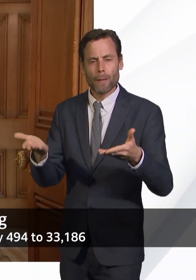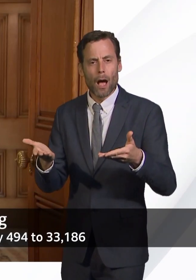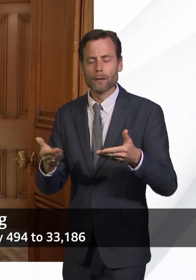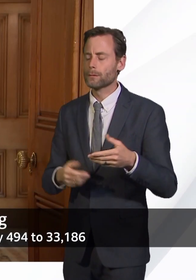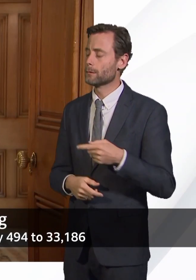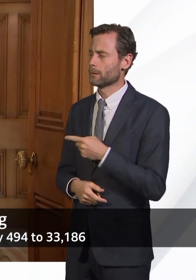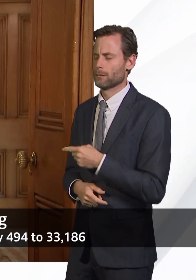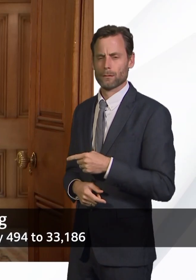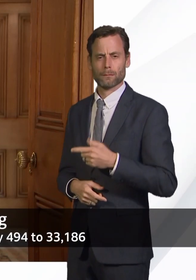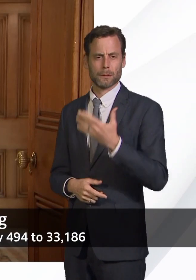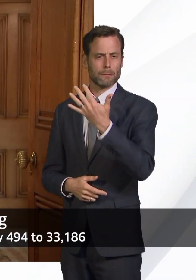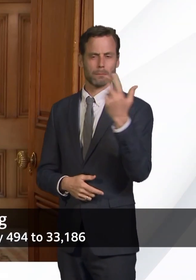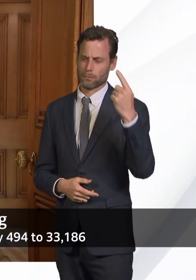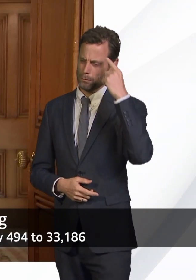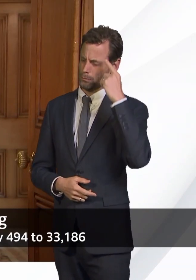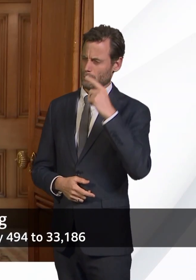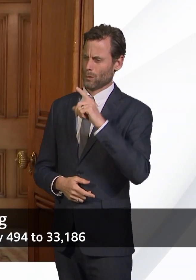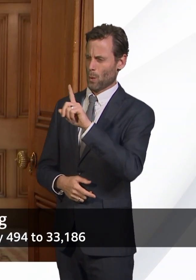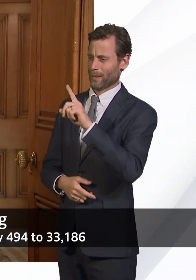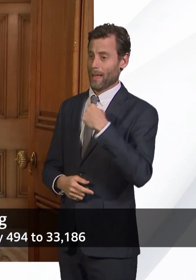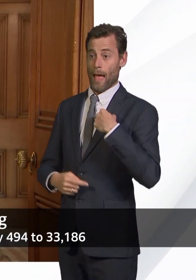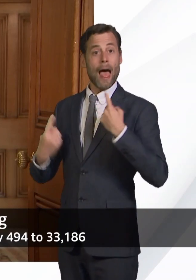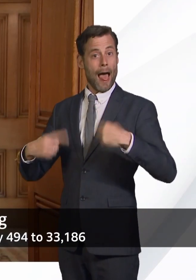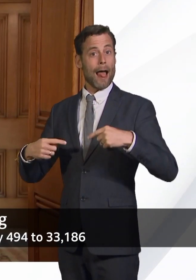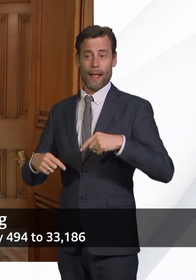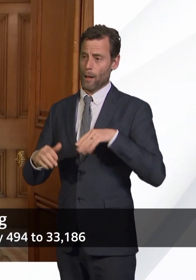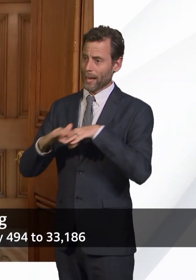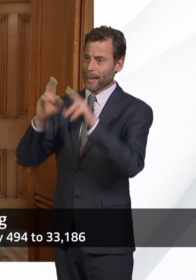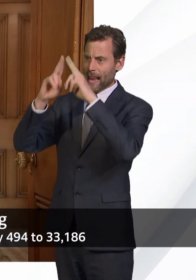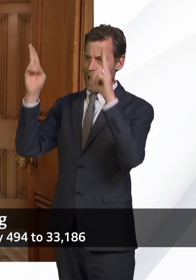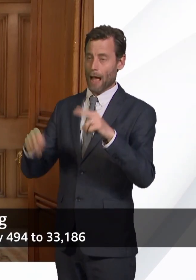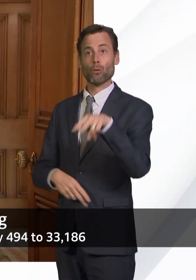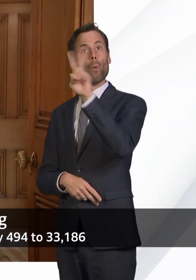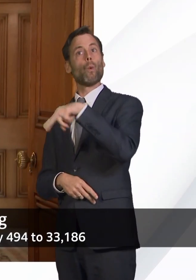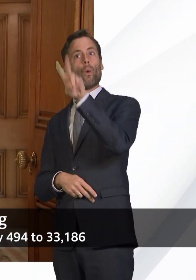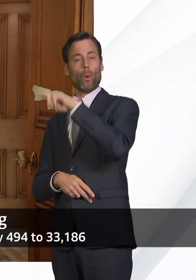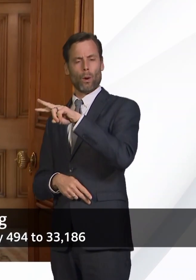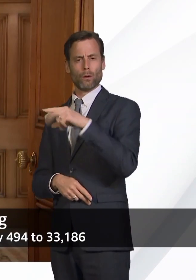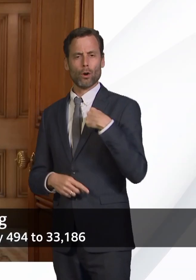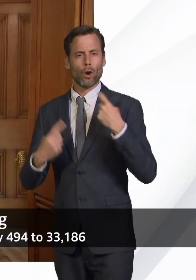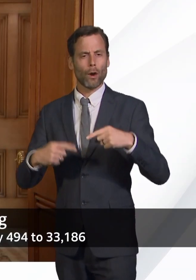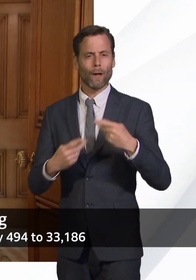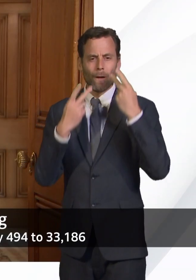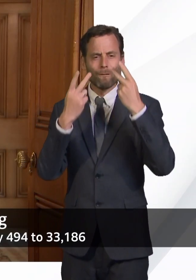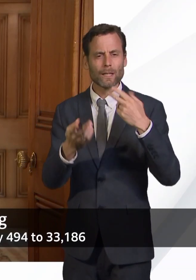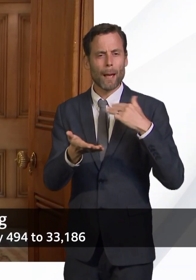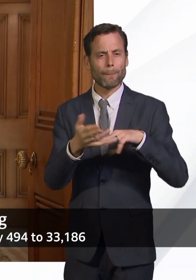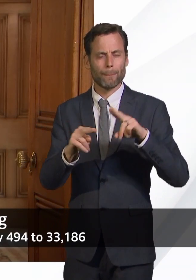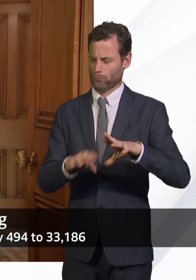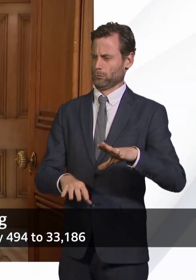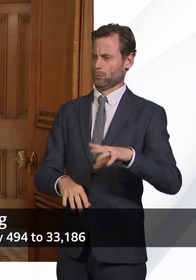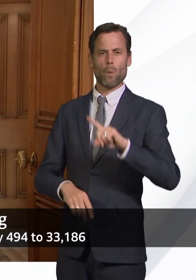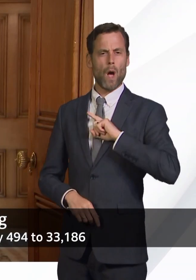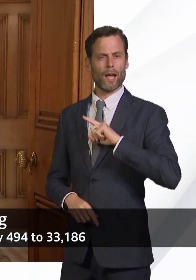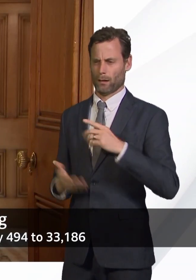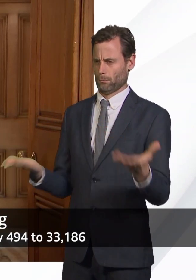not visit their parents or loved ones at home? Now, I understand why this may seem confusing